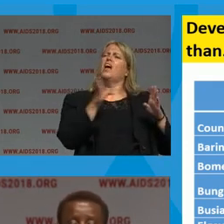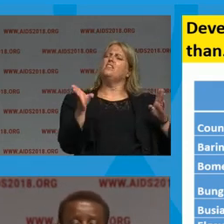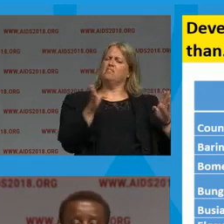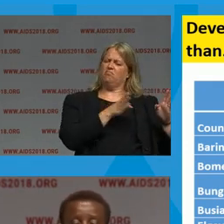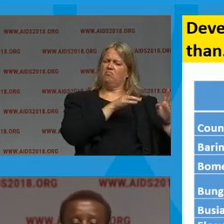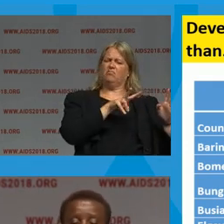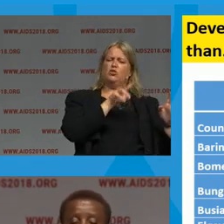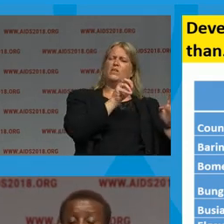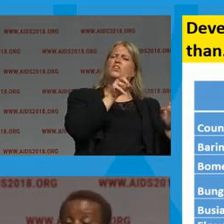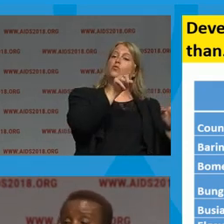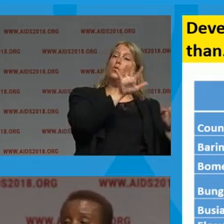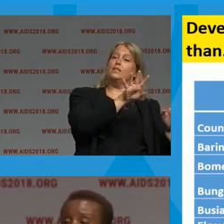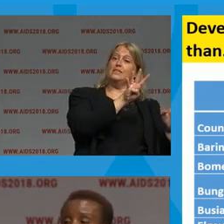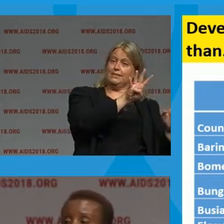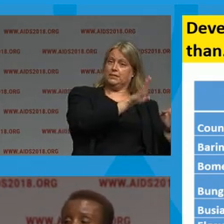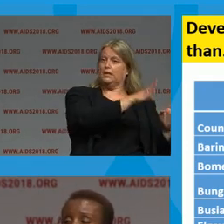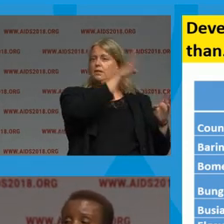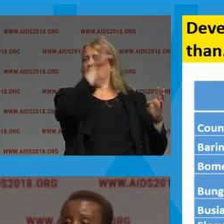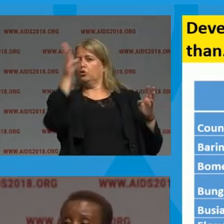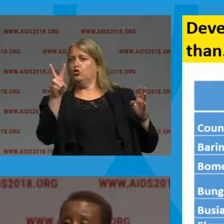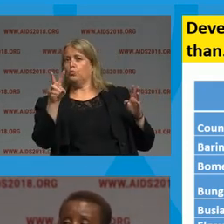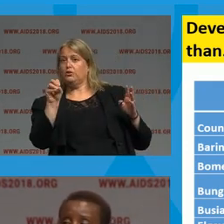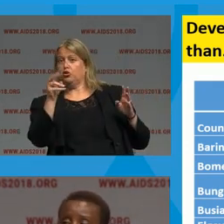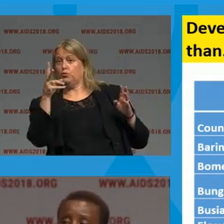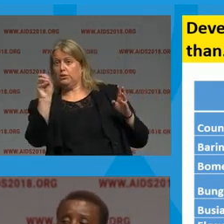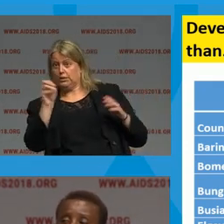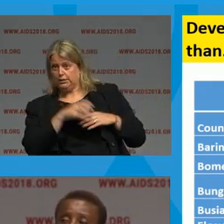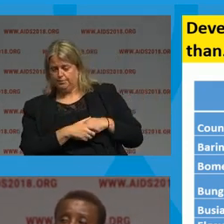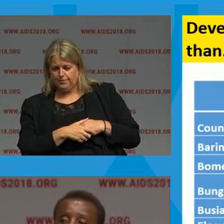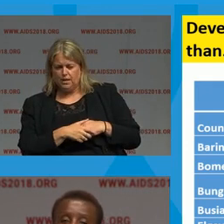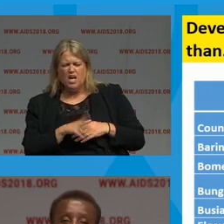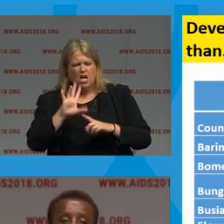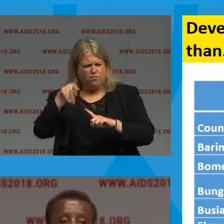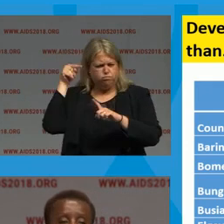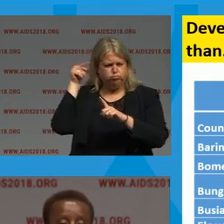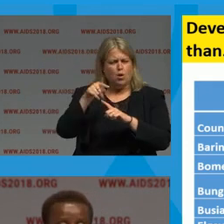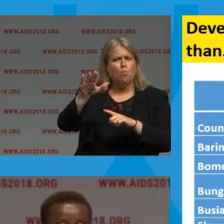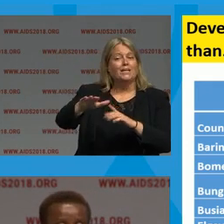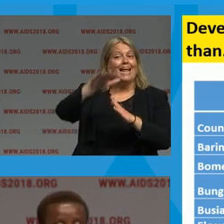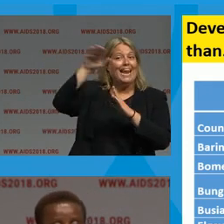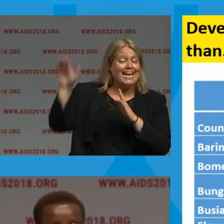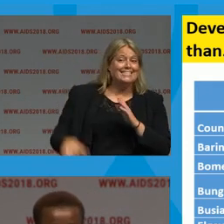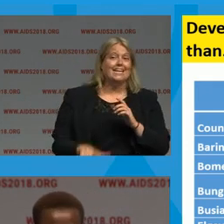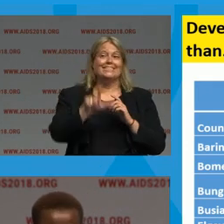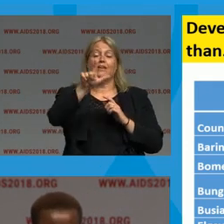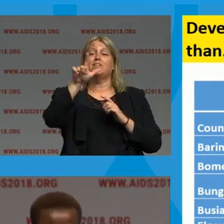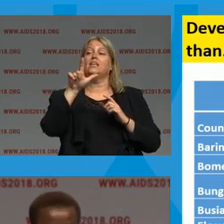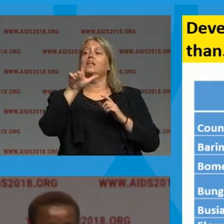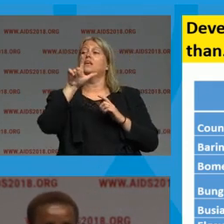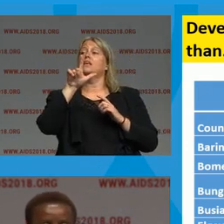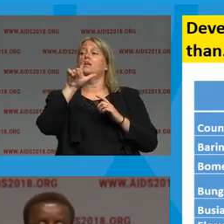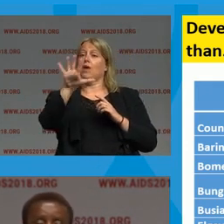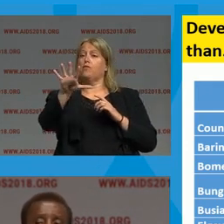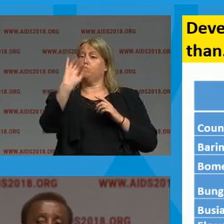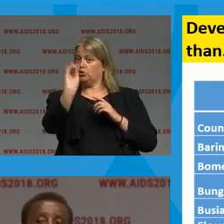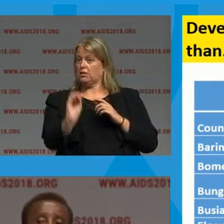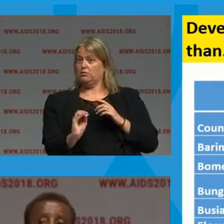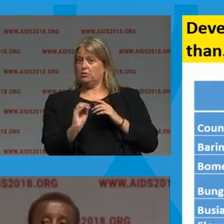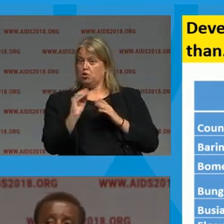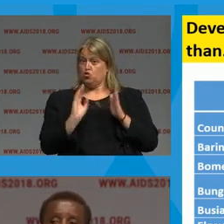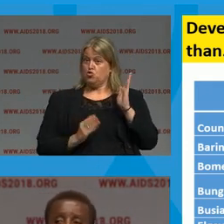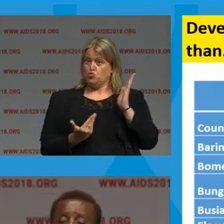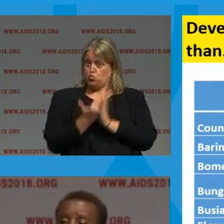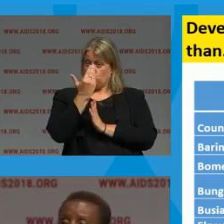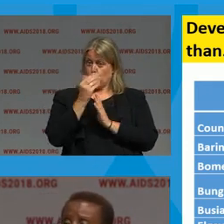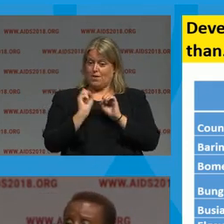by 2020 if we are going to get to our goal of less than 75% new infections. And we